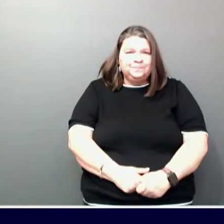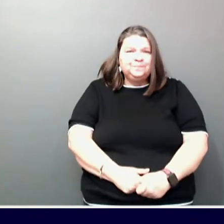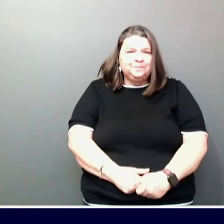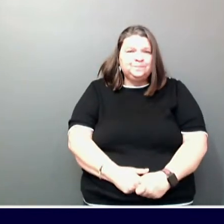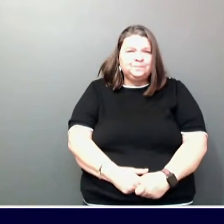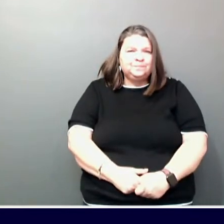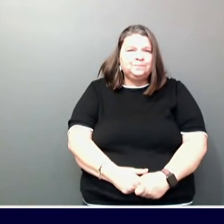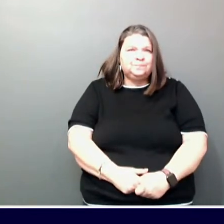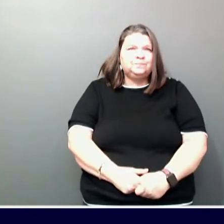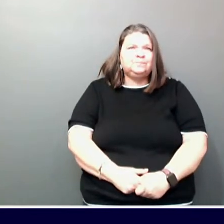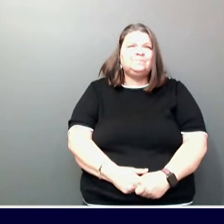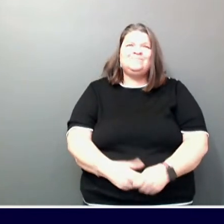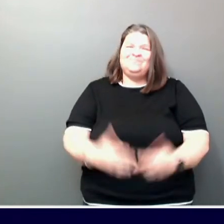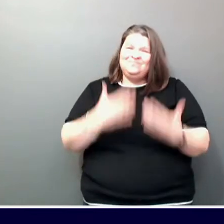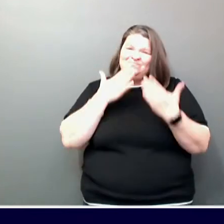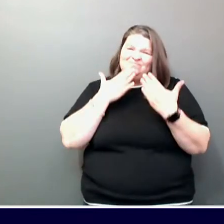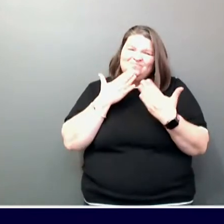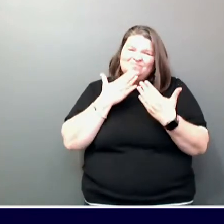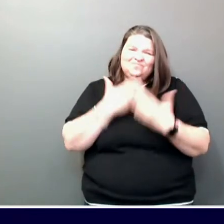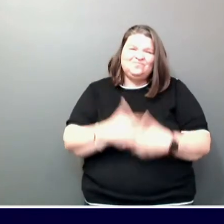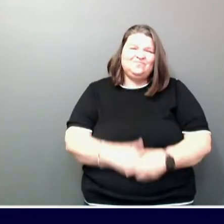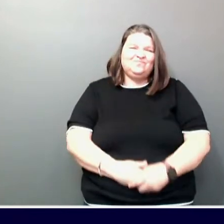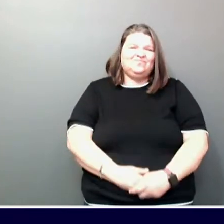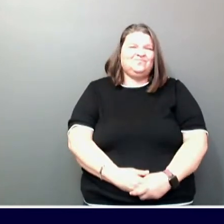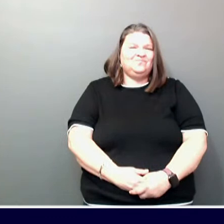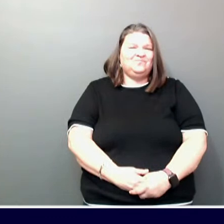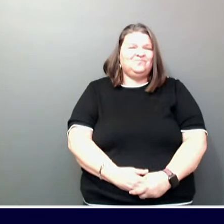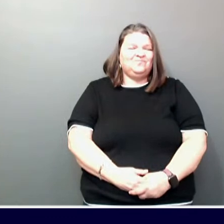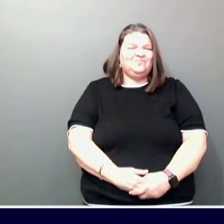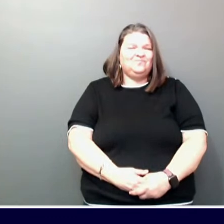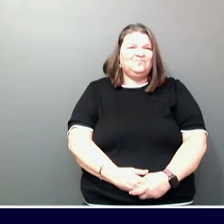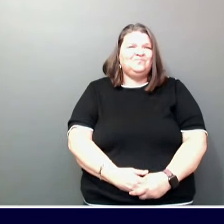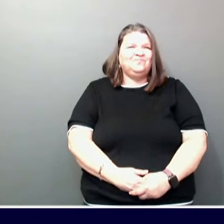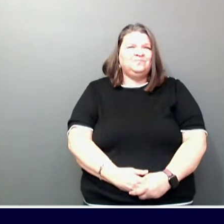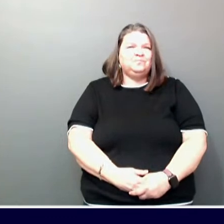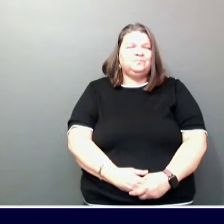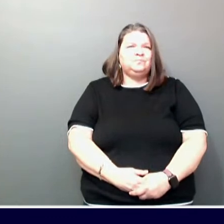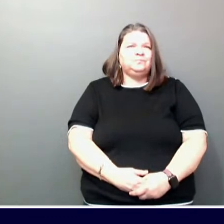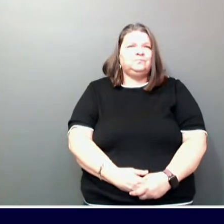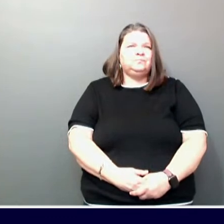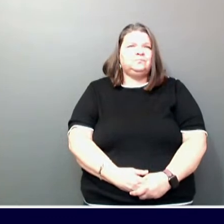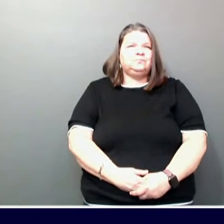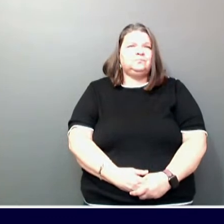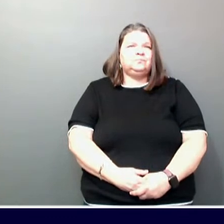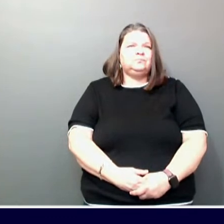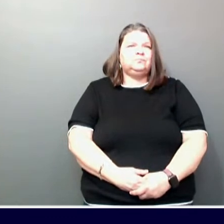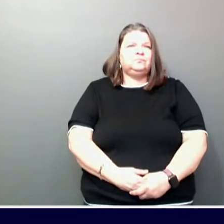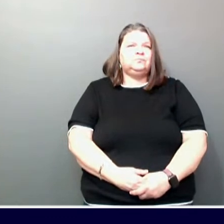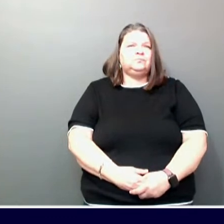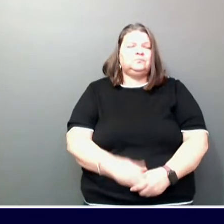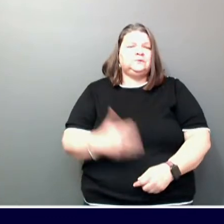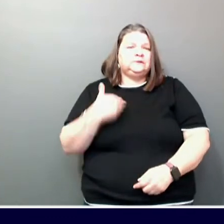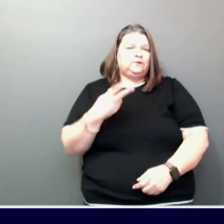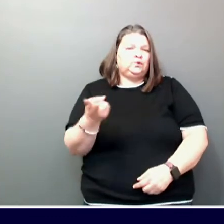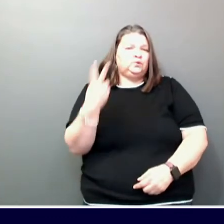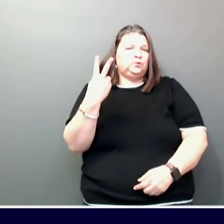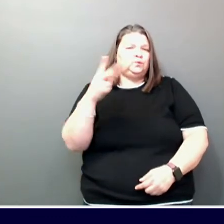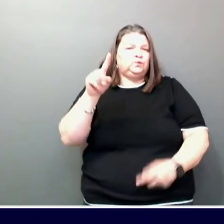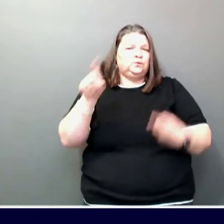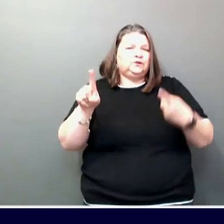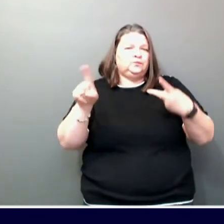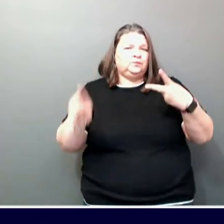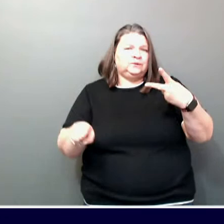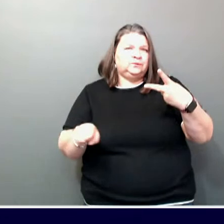Thank you, Dr. Shah and Commissioner Lambrou. I have a question from listeners and then one for myself. A couple of listeners have asked